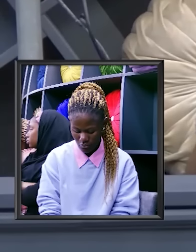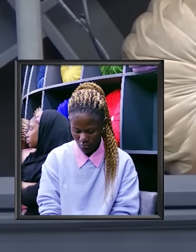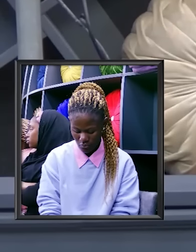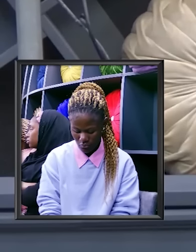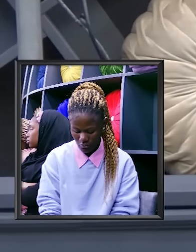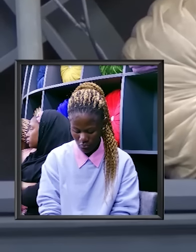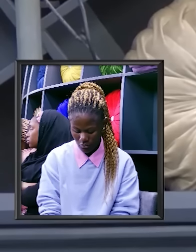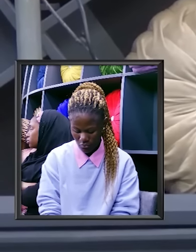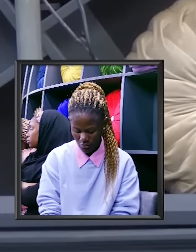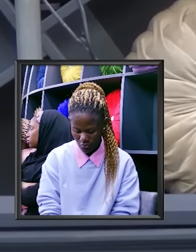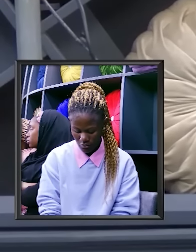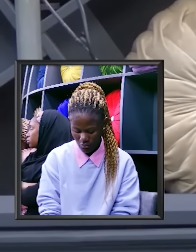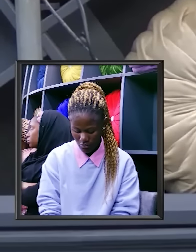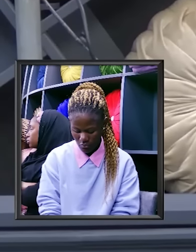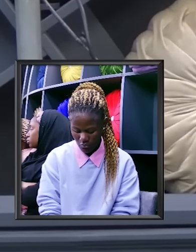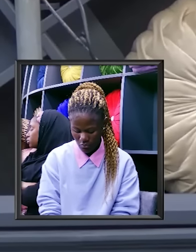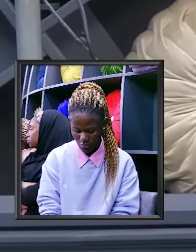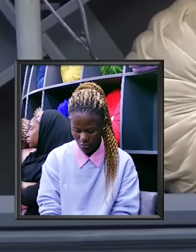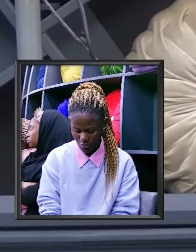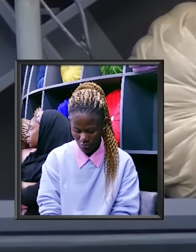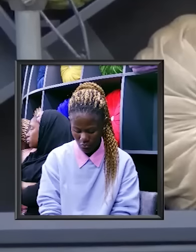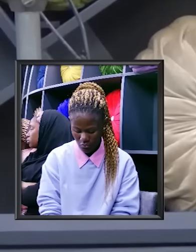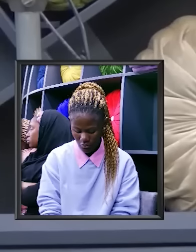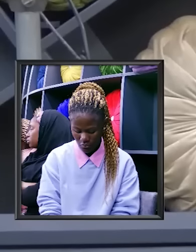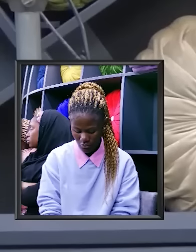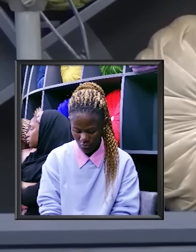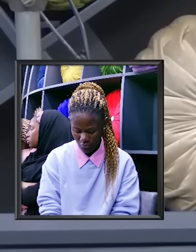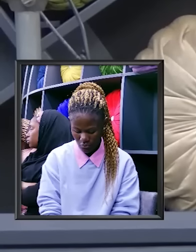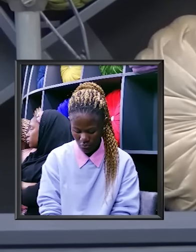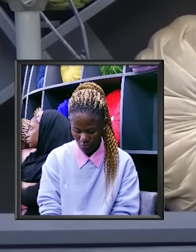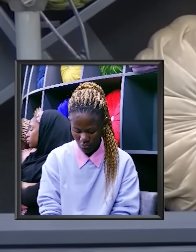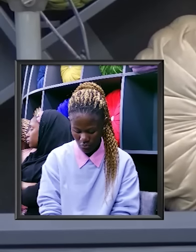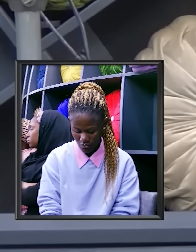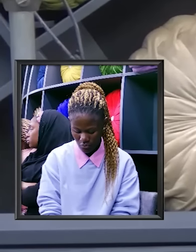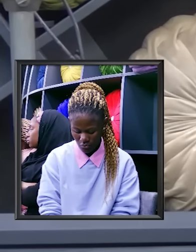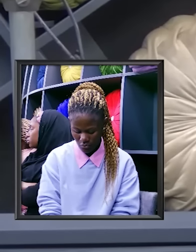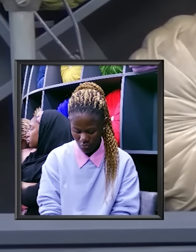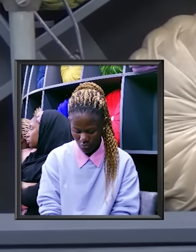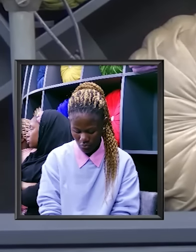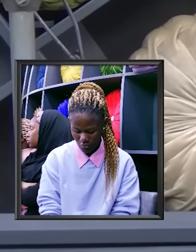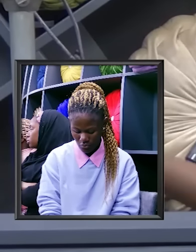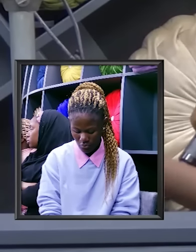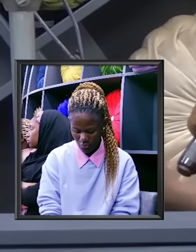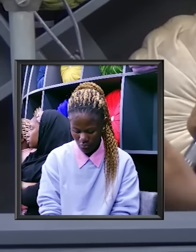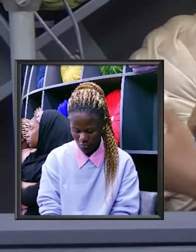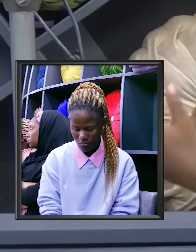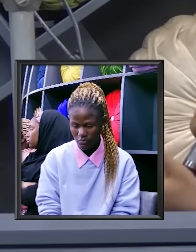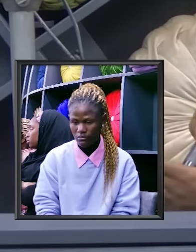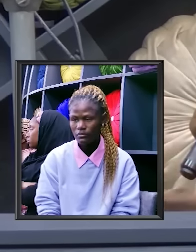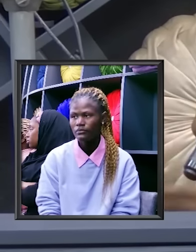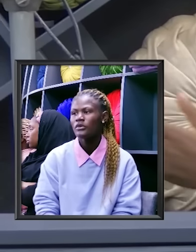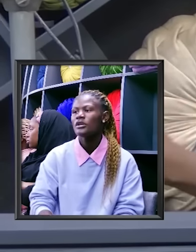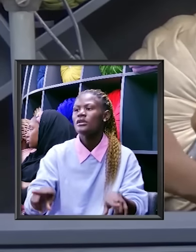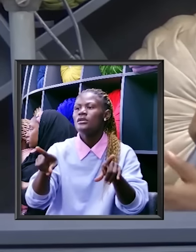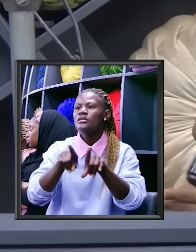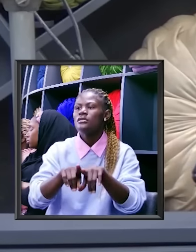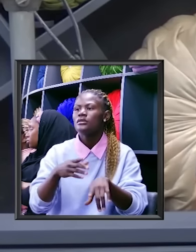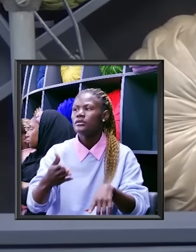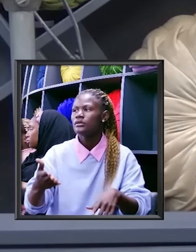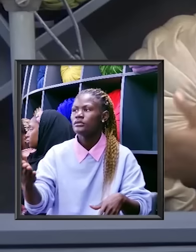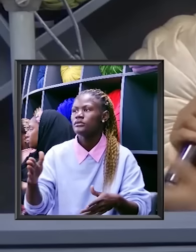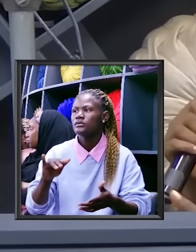because I say, now what kind of transaction? He said, I say it's a POS transaction. This ain't the way all my debit, they ask who they